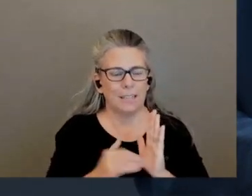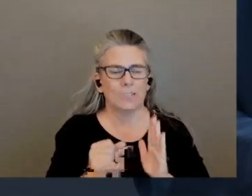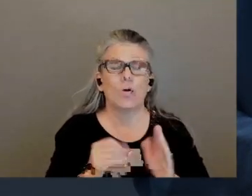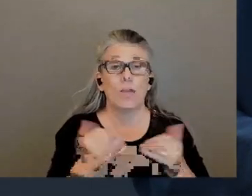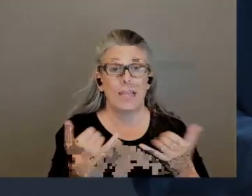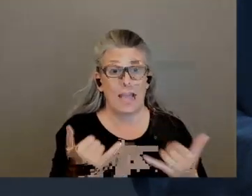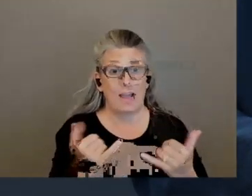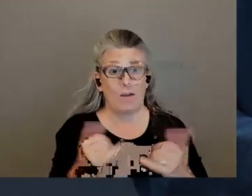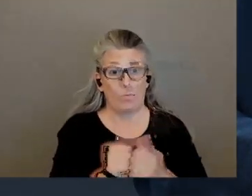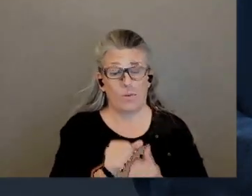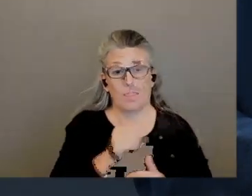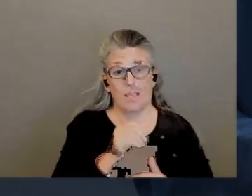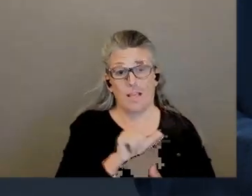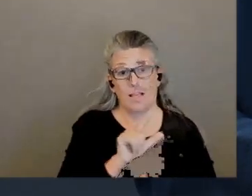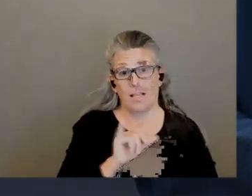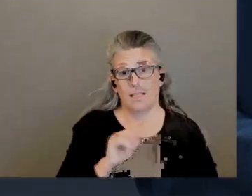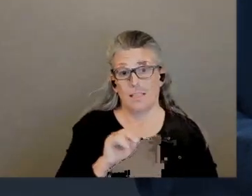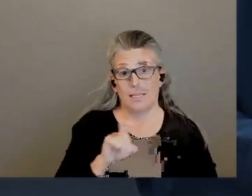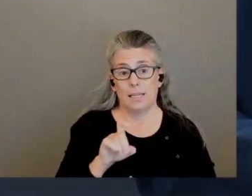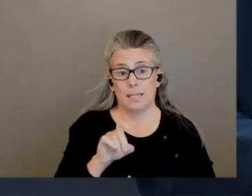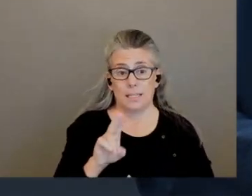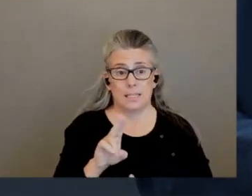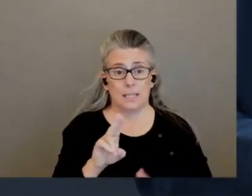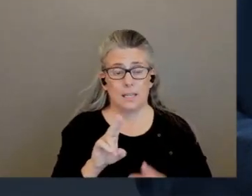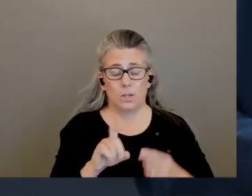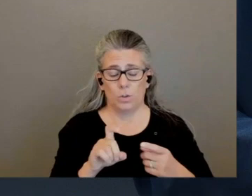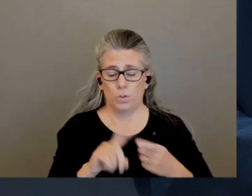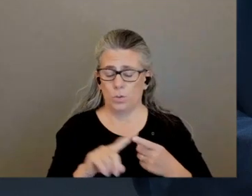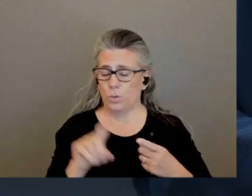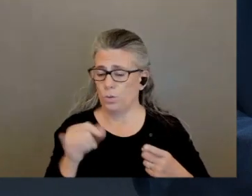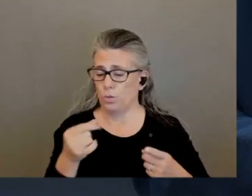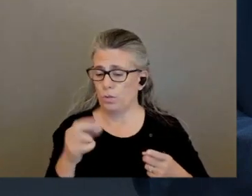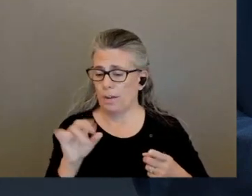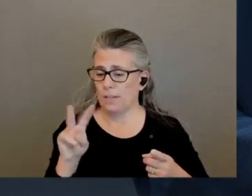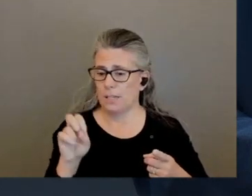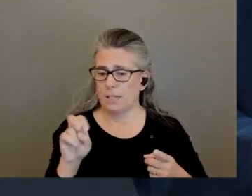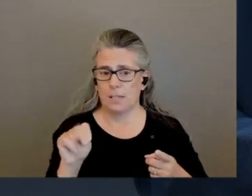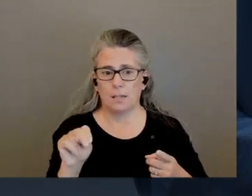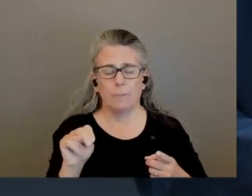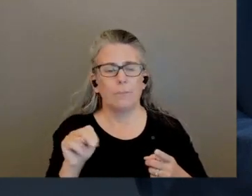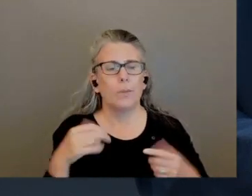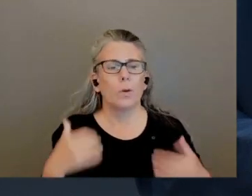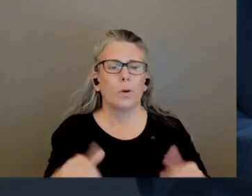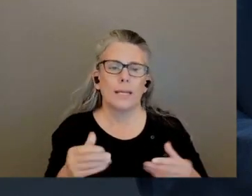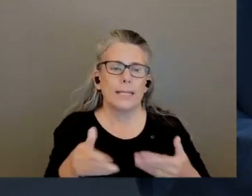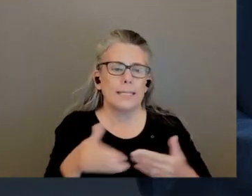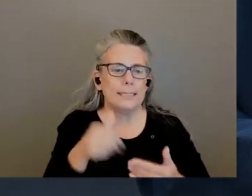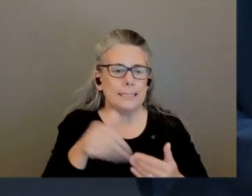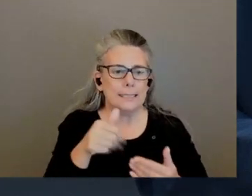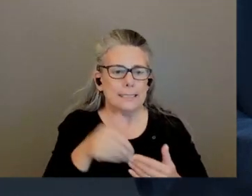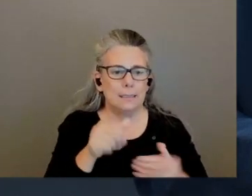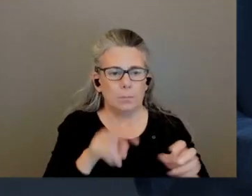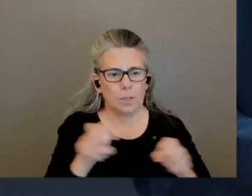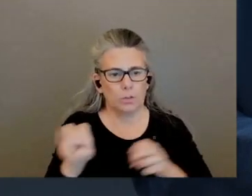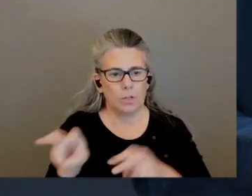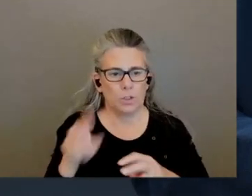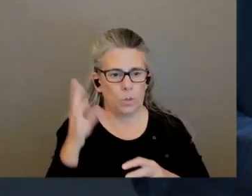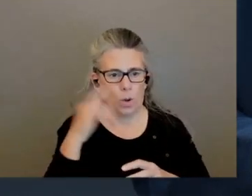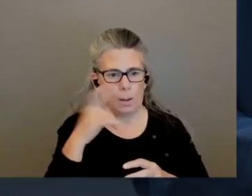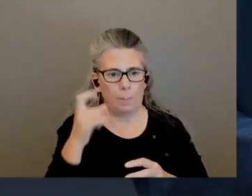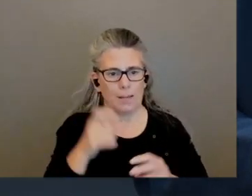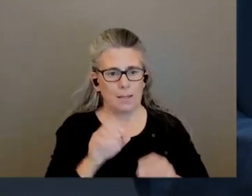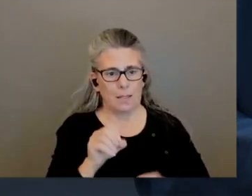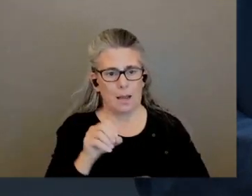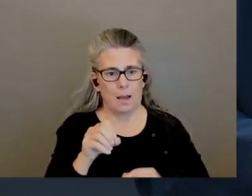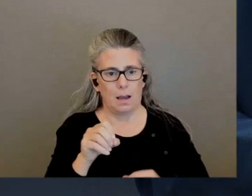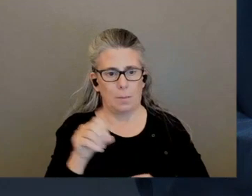Linux on Graviton, that's a way easier migration. You're staying with the same operating system, so you don't